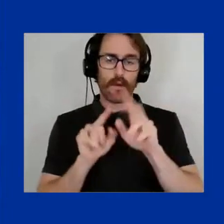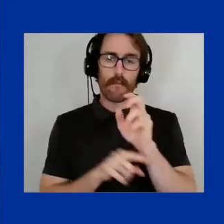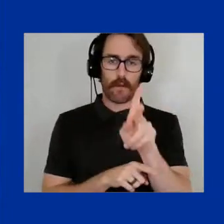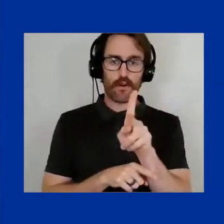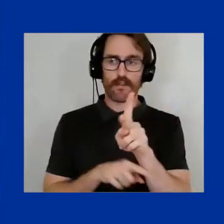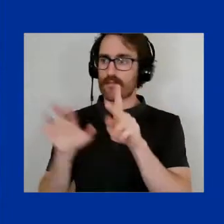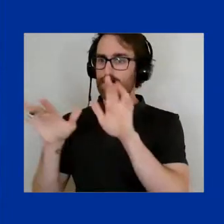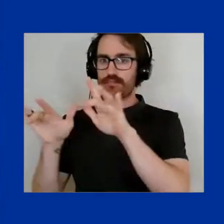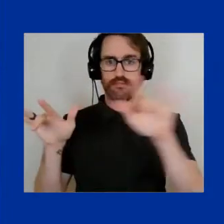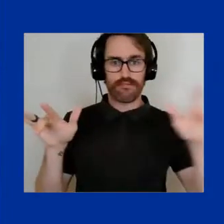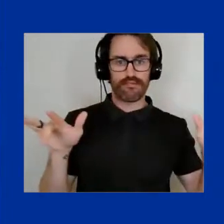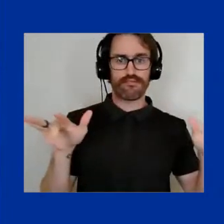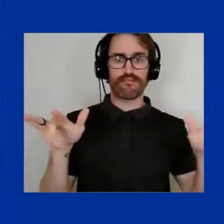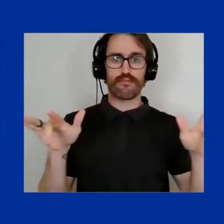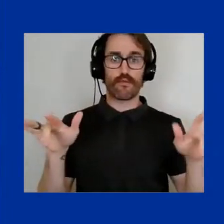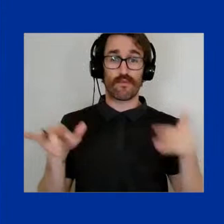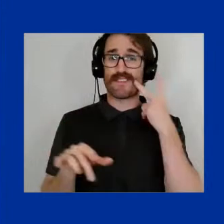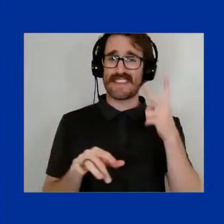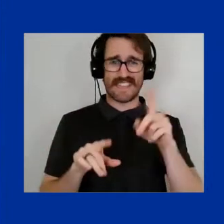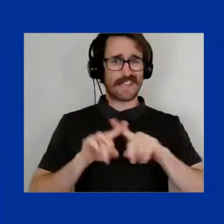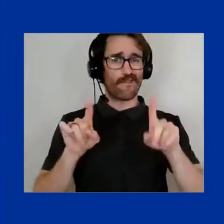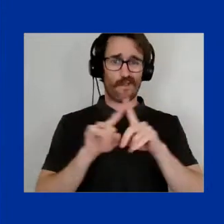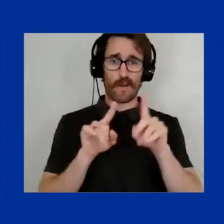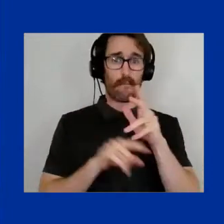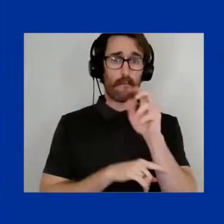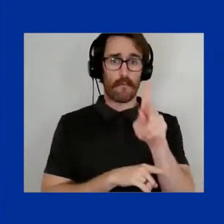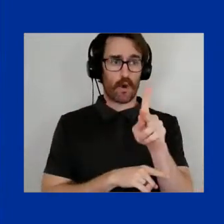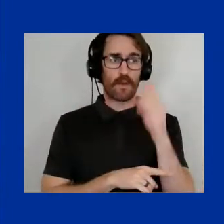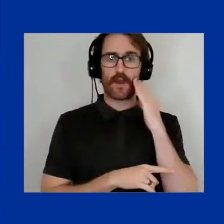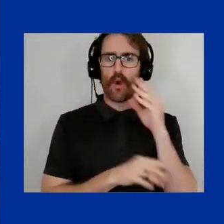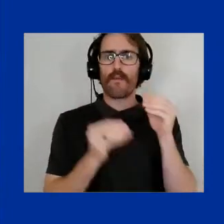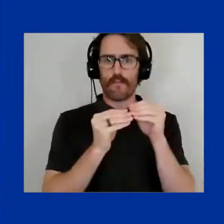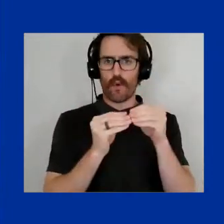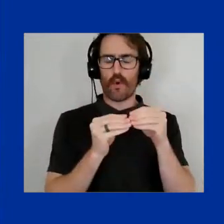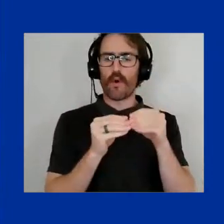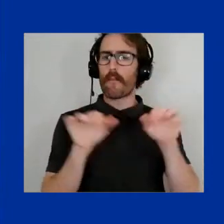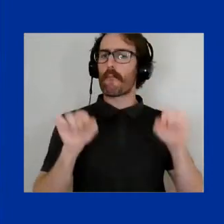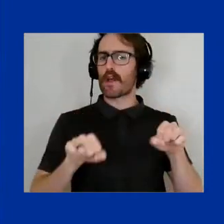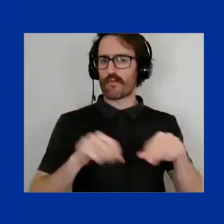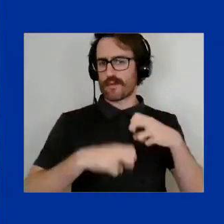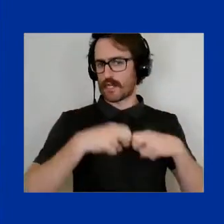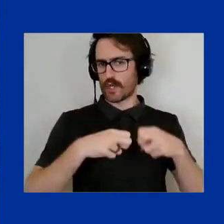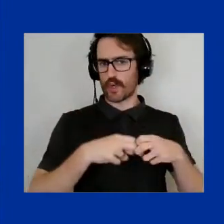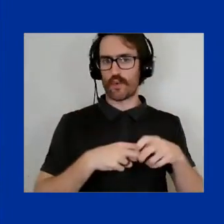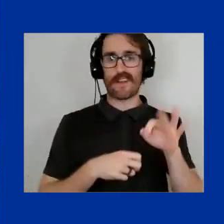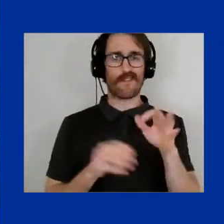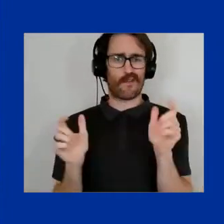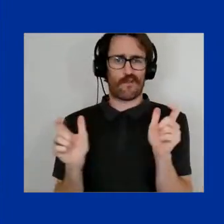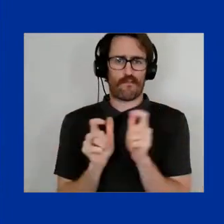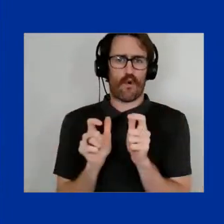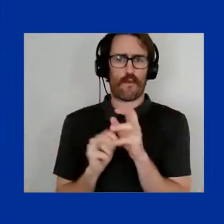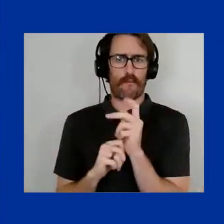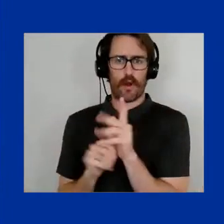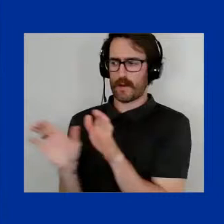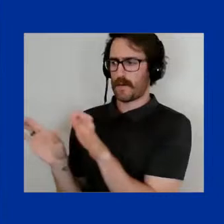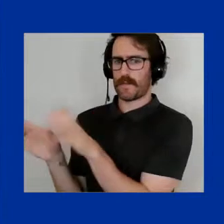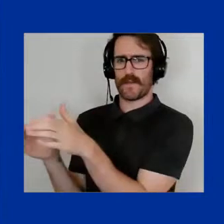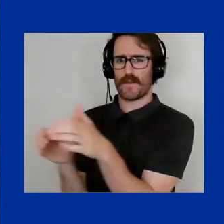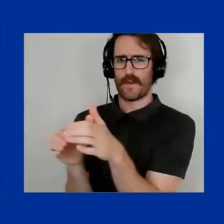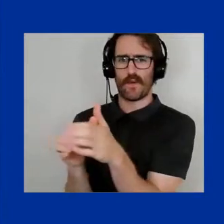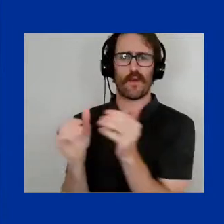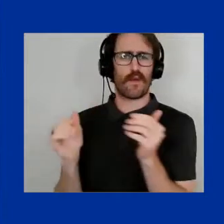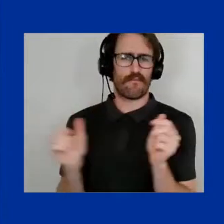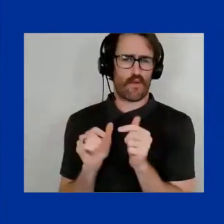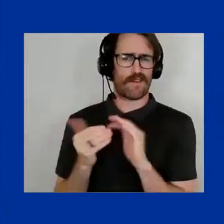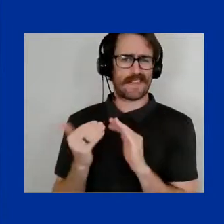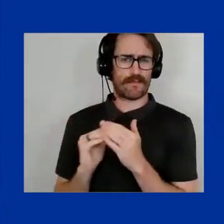at the parks which we know are identified as more problematic, not the small parkettes in some neighborhoods that, nothing normally